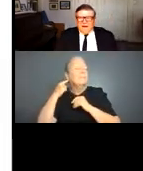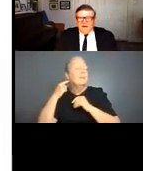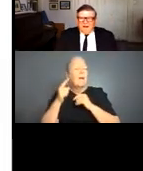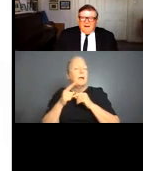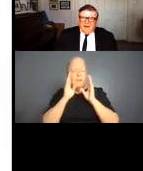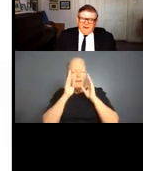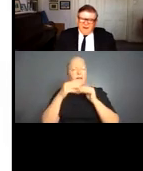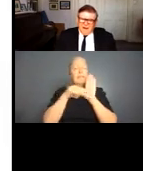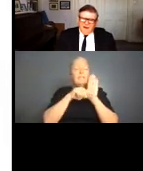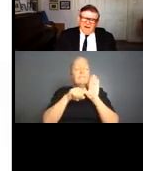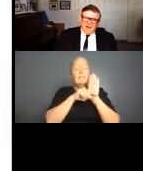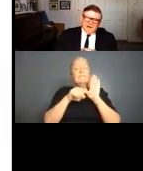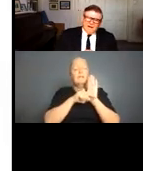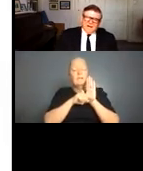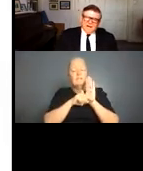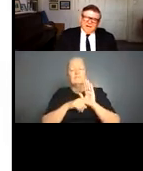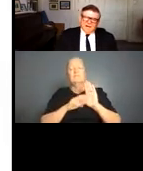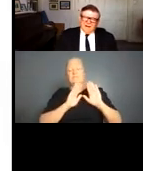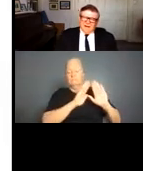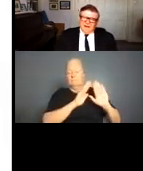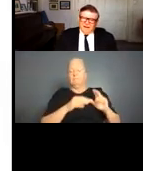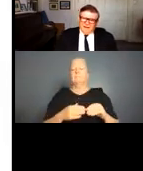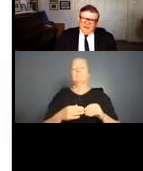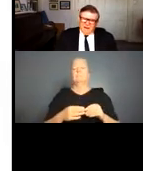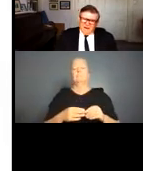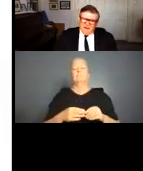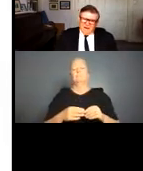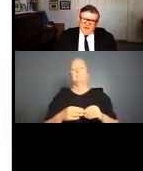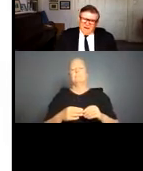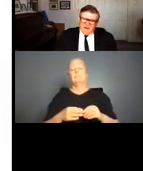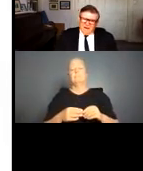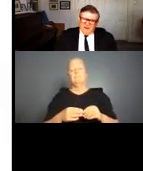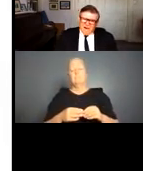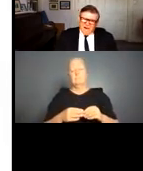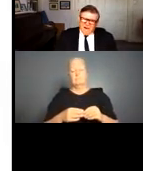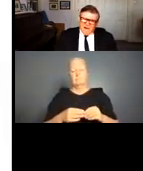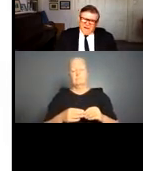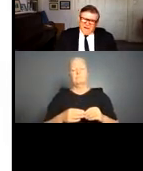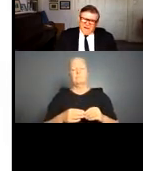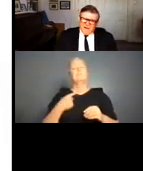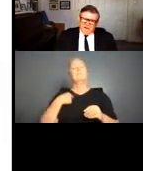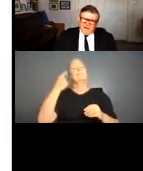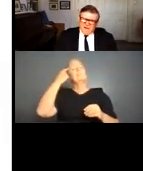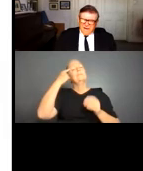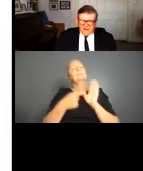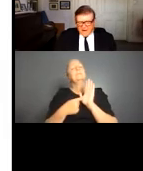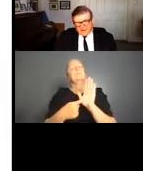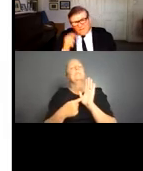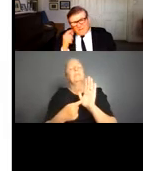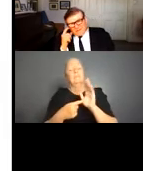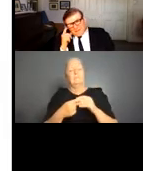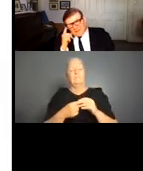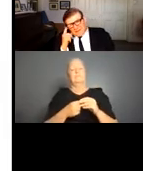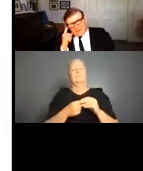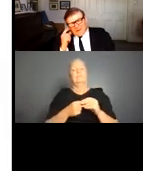from the British common law system. And just to illustrate, for example, in election processes,